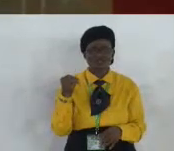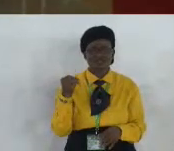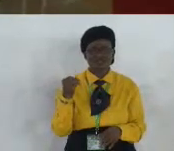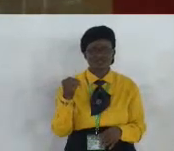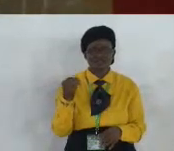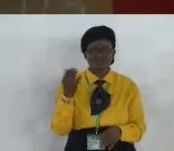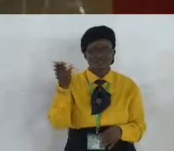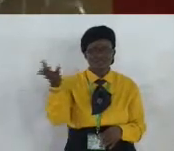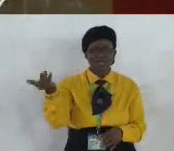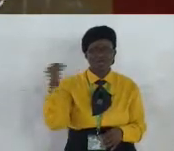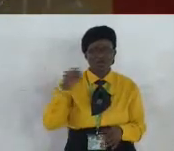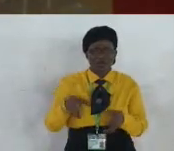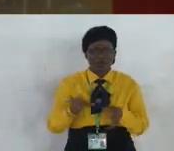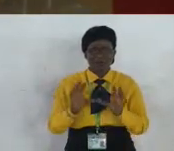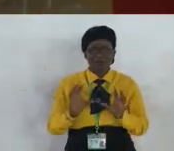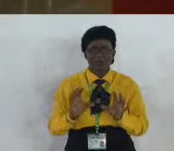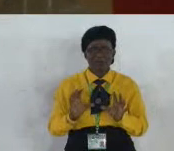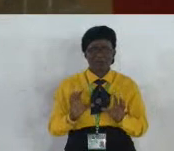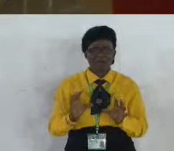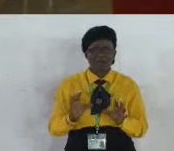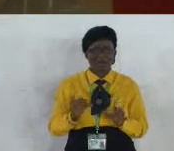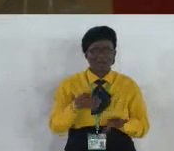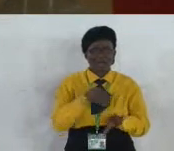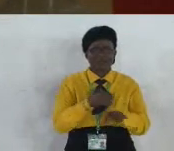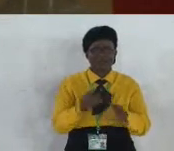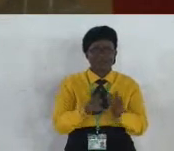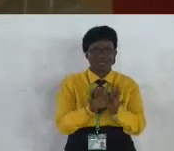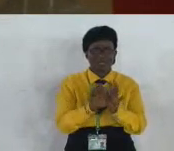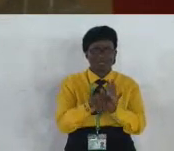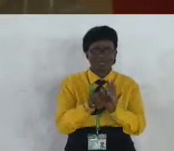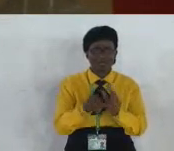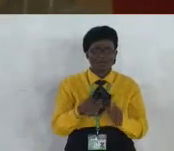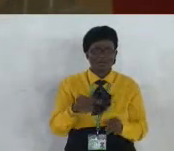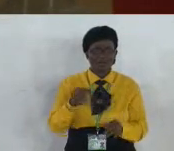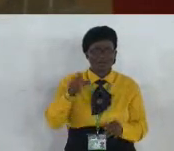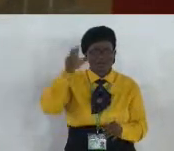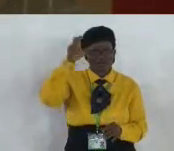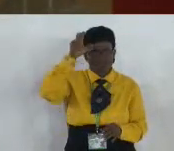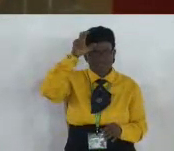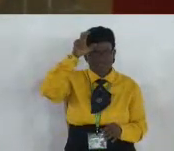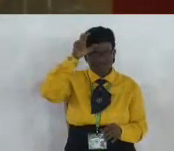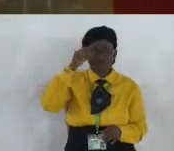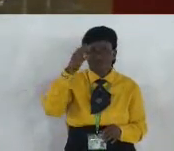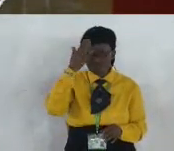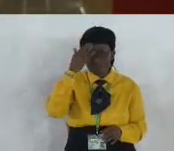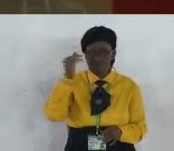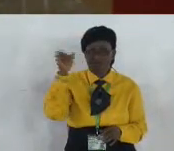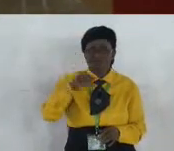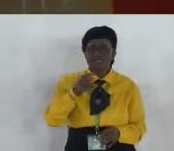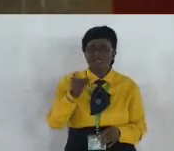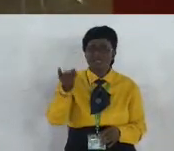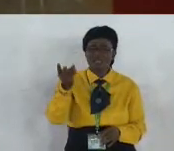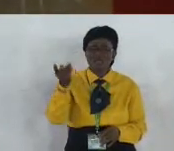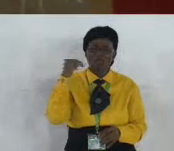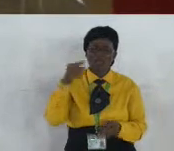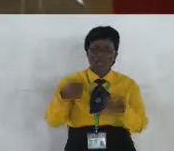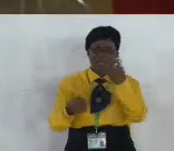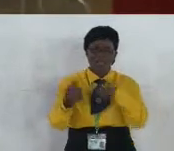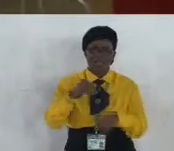There was a crowd at the door. The devil knew they were coming.